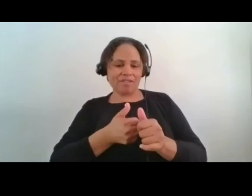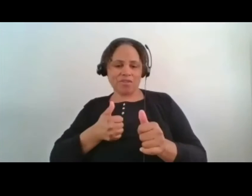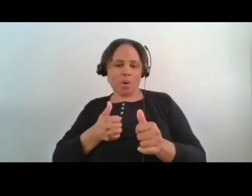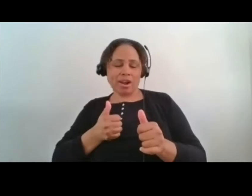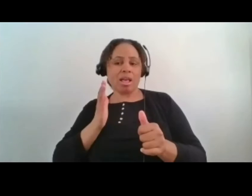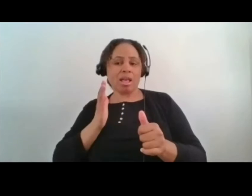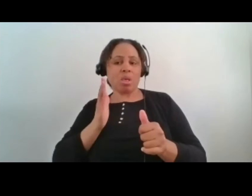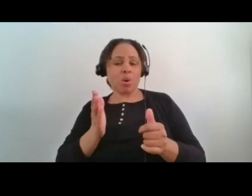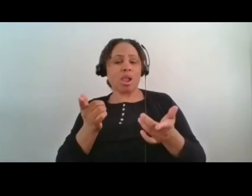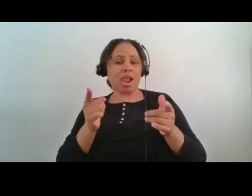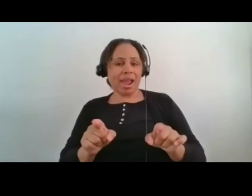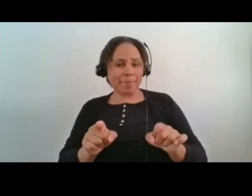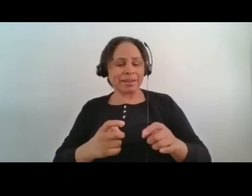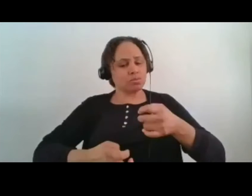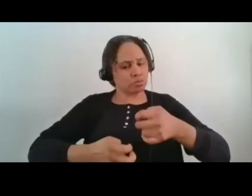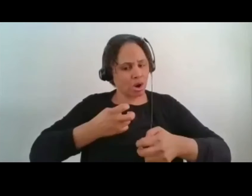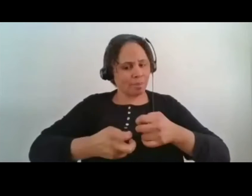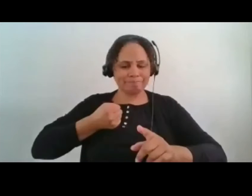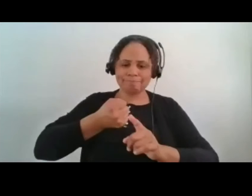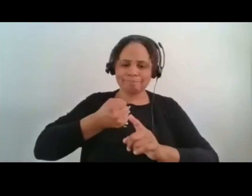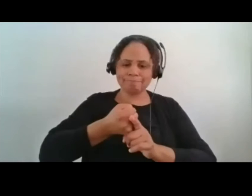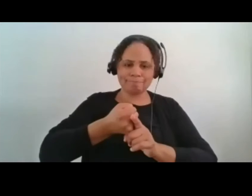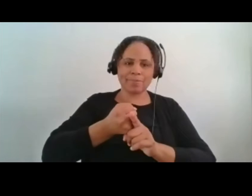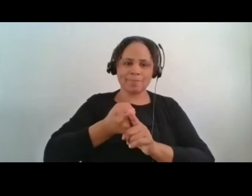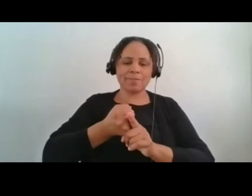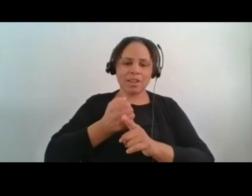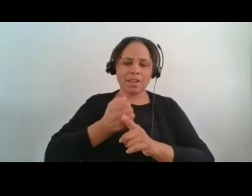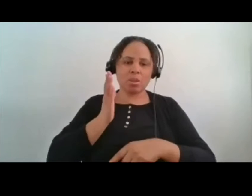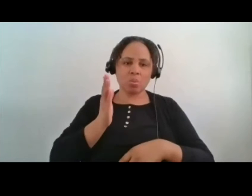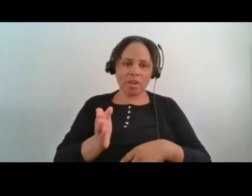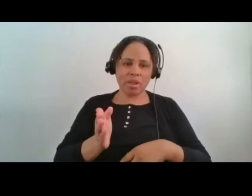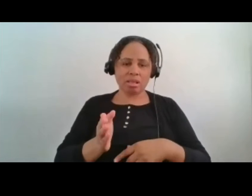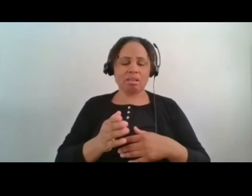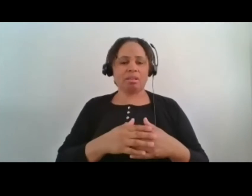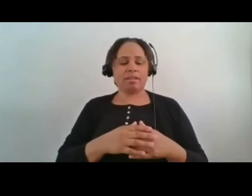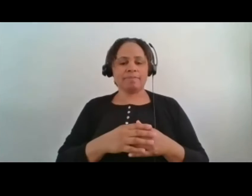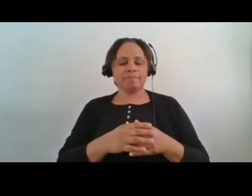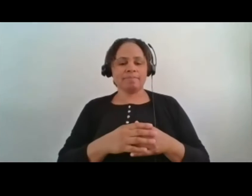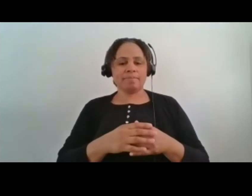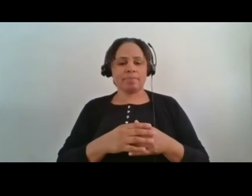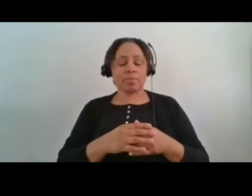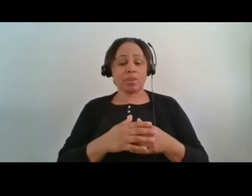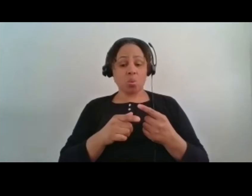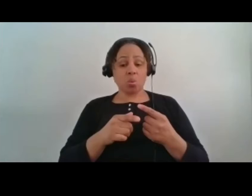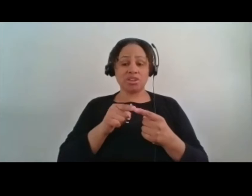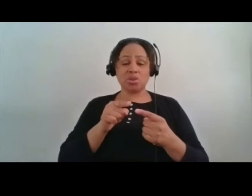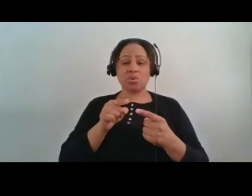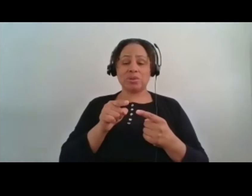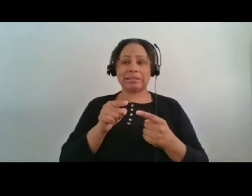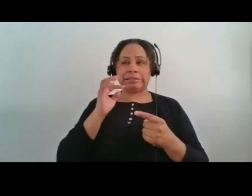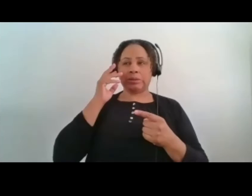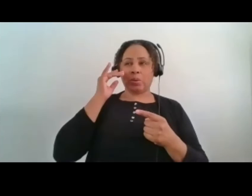difficulty that you would have to overcome. And so when you realize that it's inevitable that